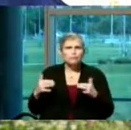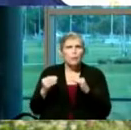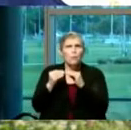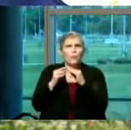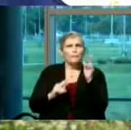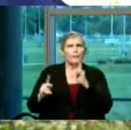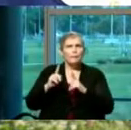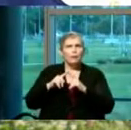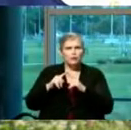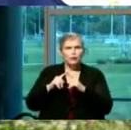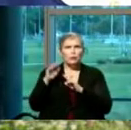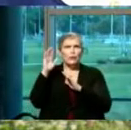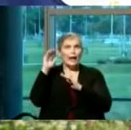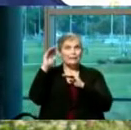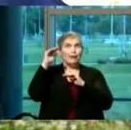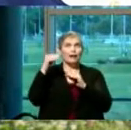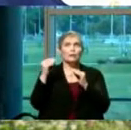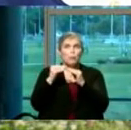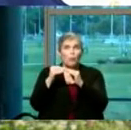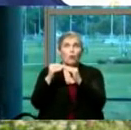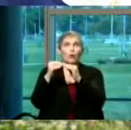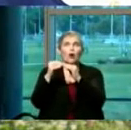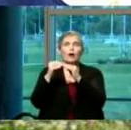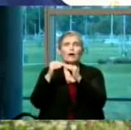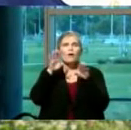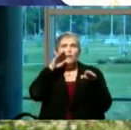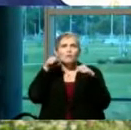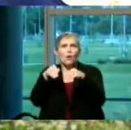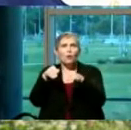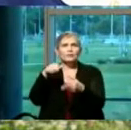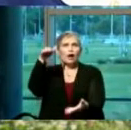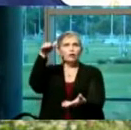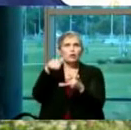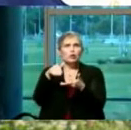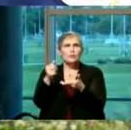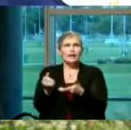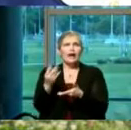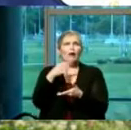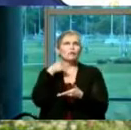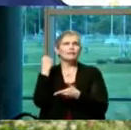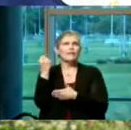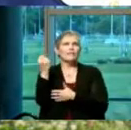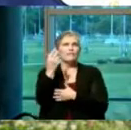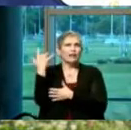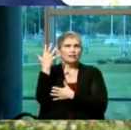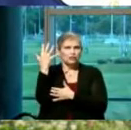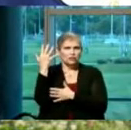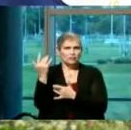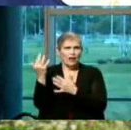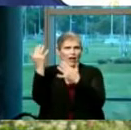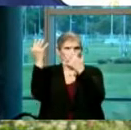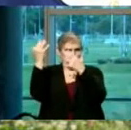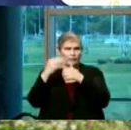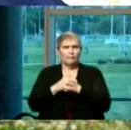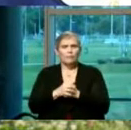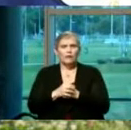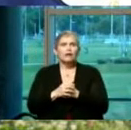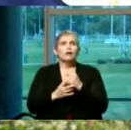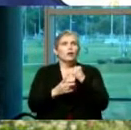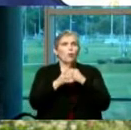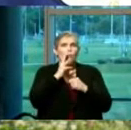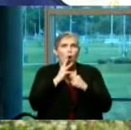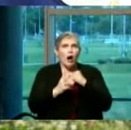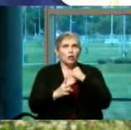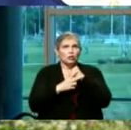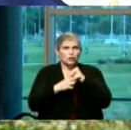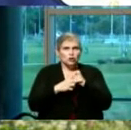facilitate an accelerated pace of fire risk reduction and response, reforestation, watershed